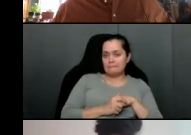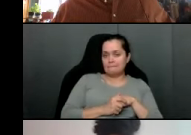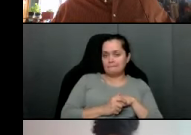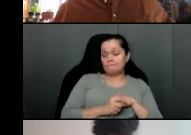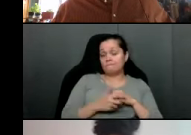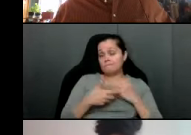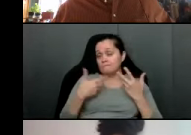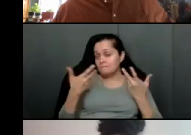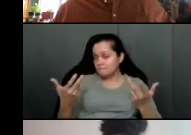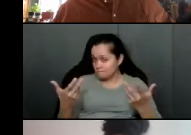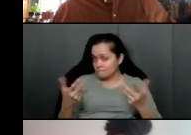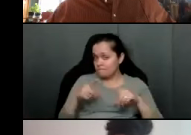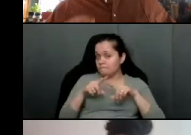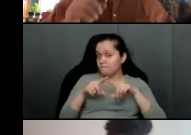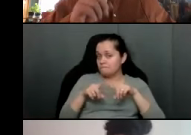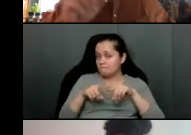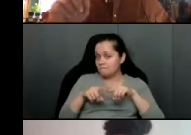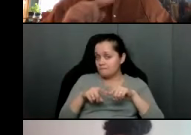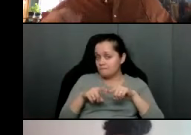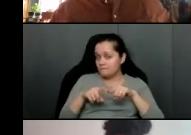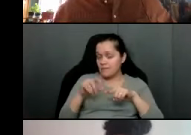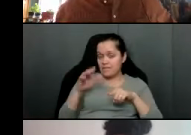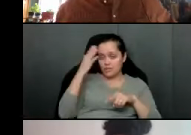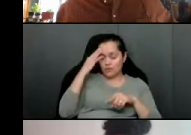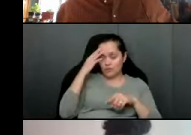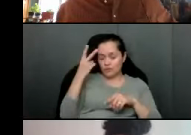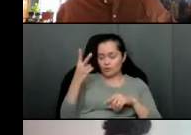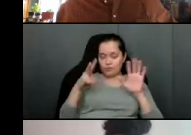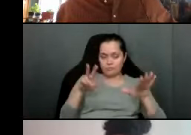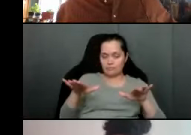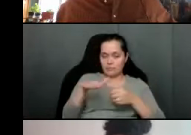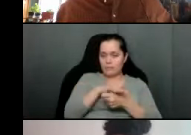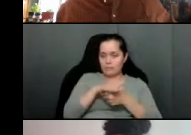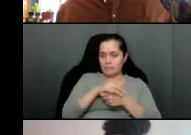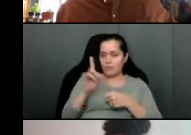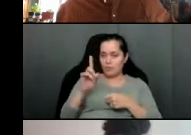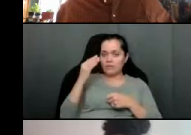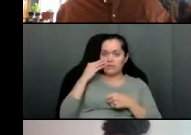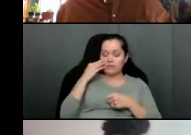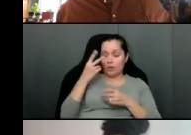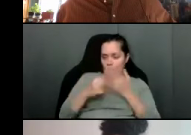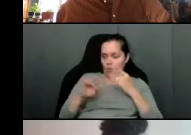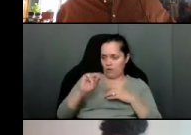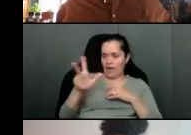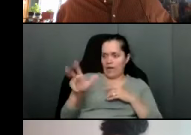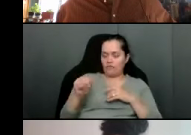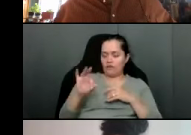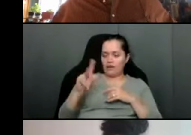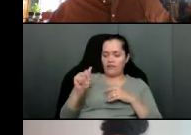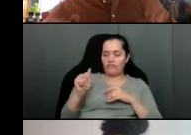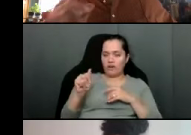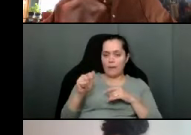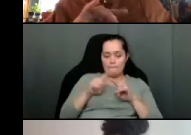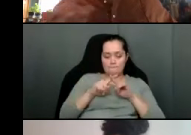Well, it would depend on if you know where those places are. They're both in Africa,